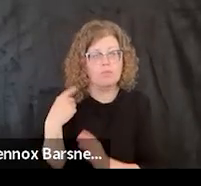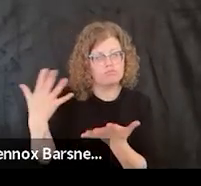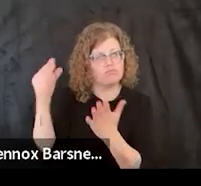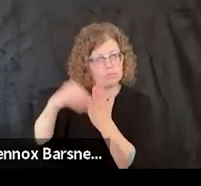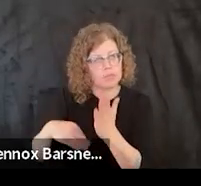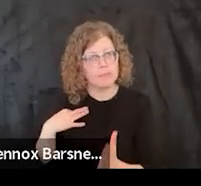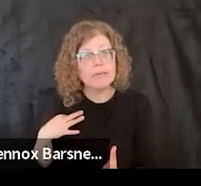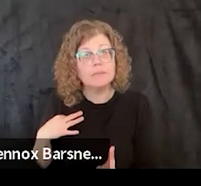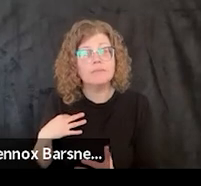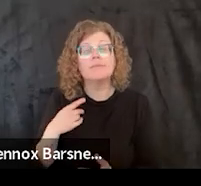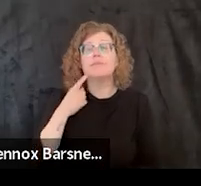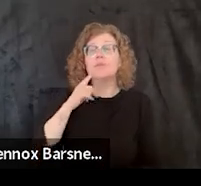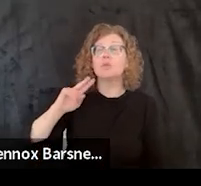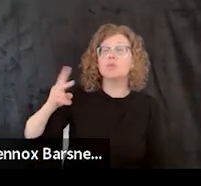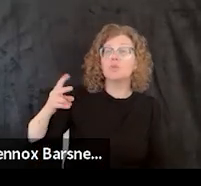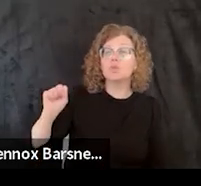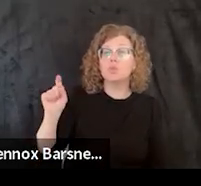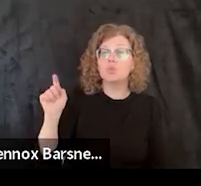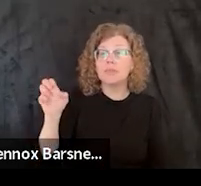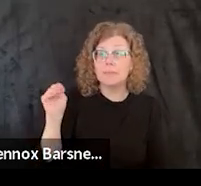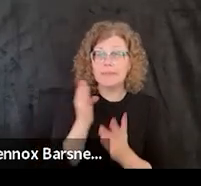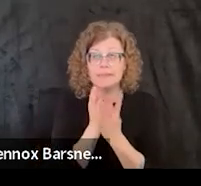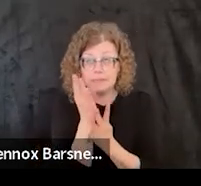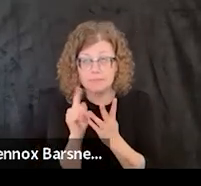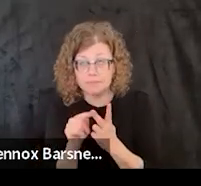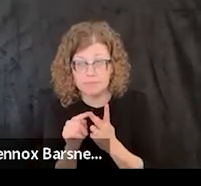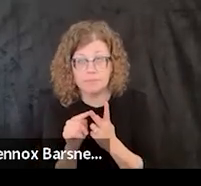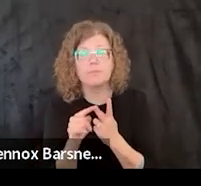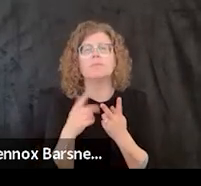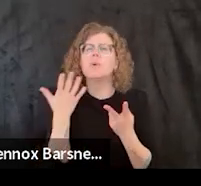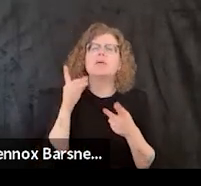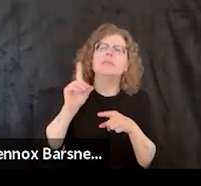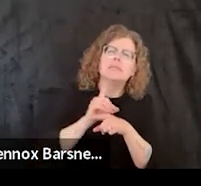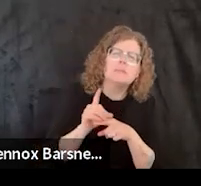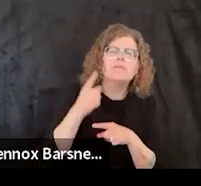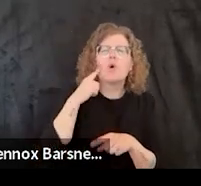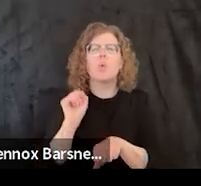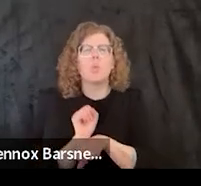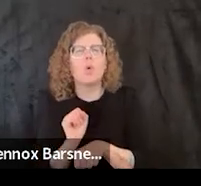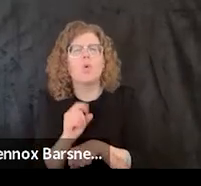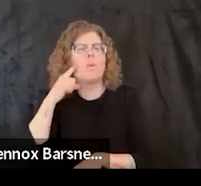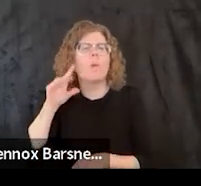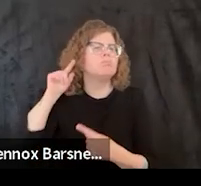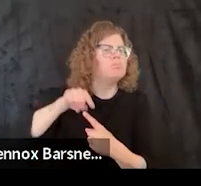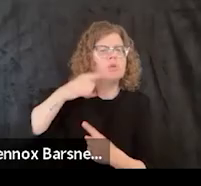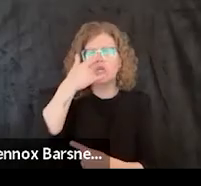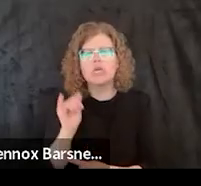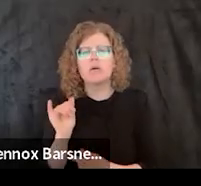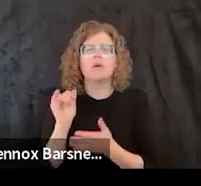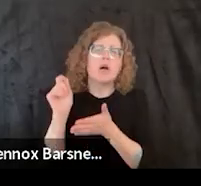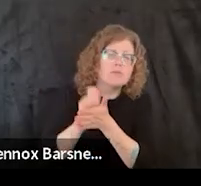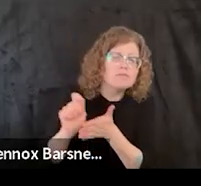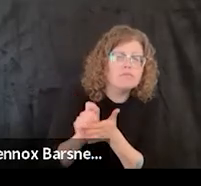a project that primarily involves disciplines and practices such as literary, visual arts,